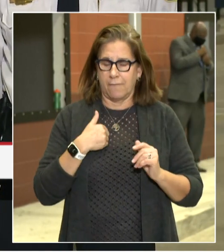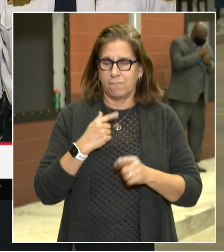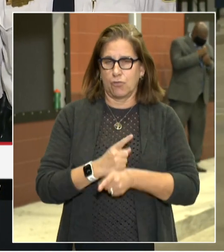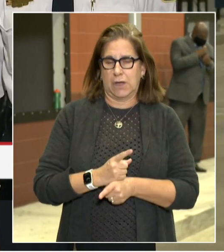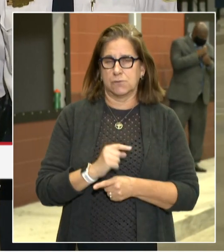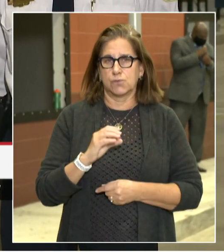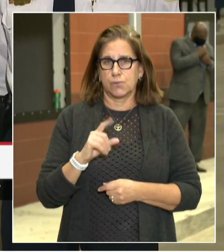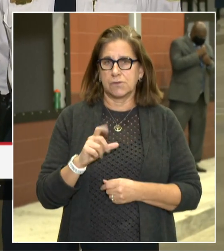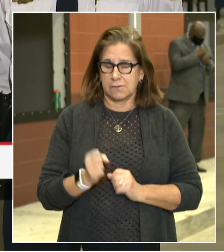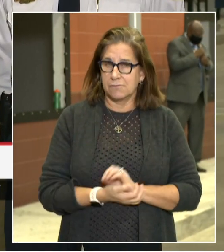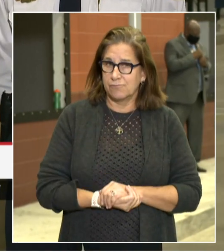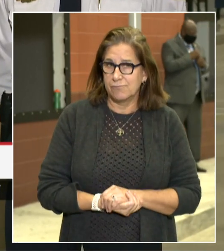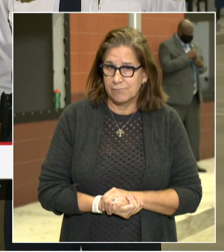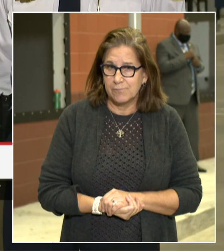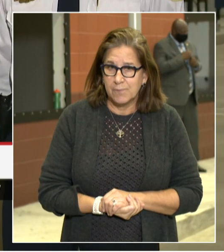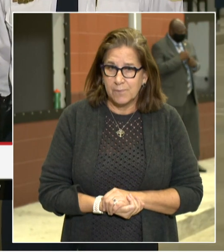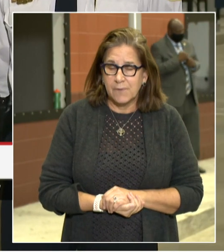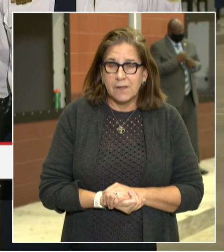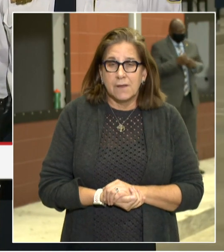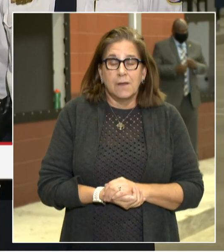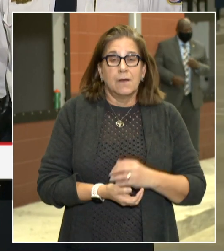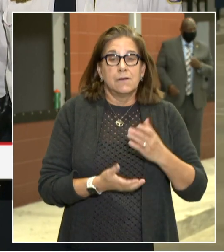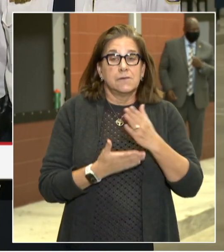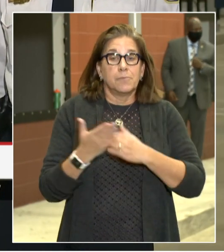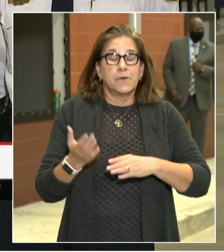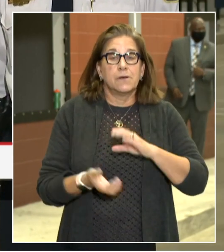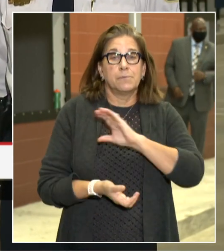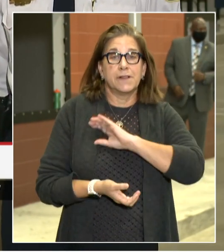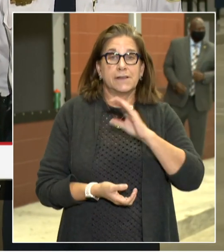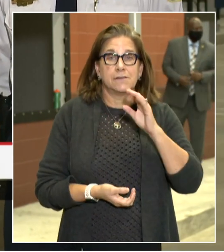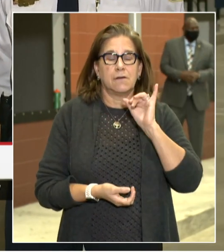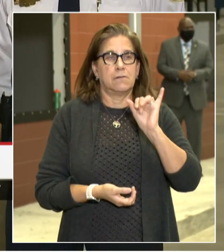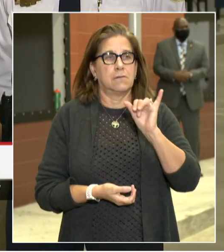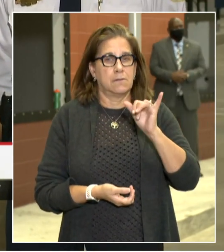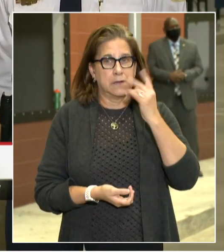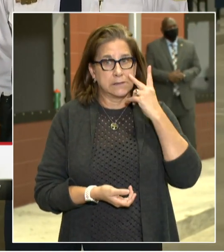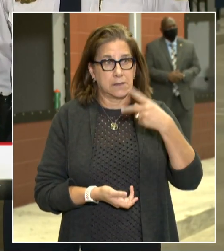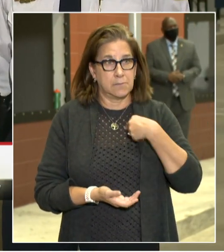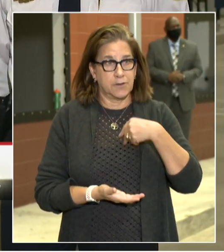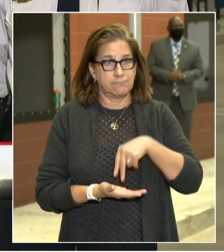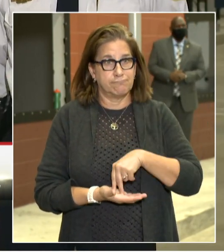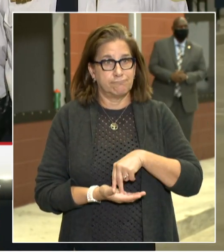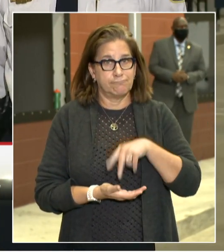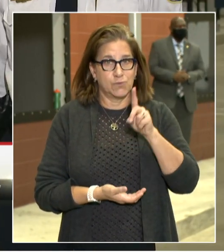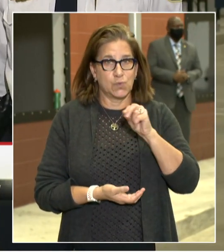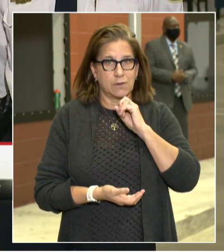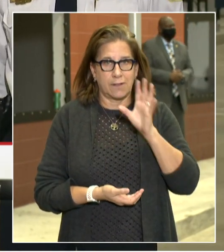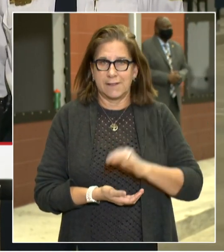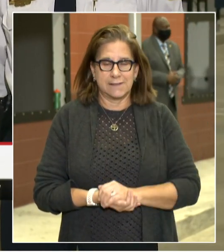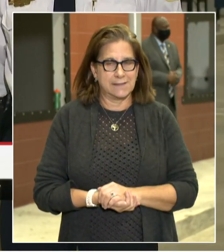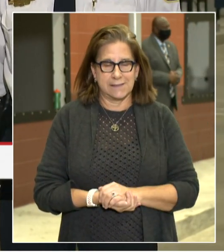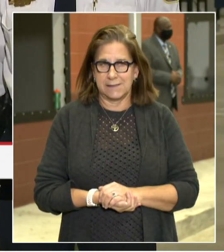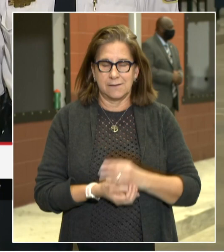with me before, with the chiefs before, to talk about all aspects of training,